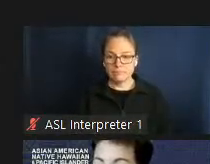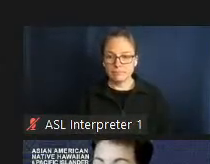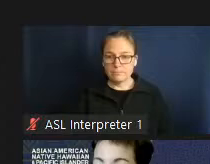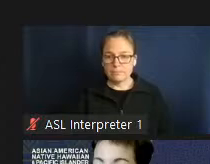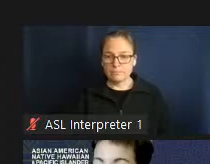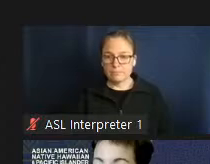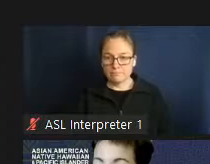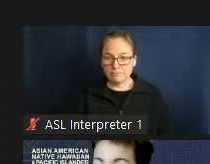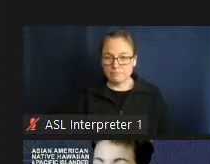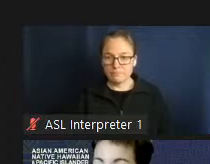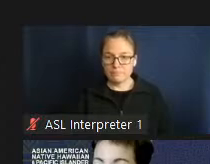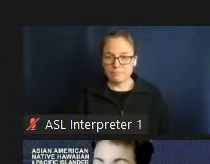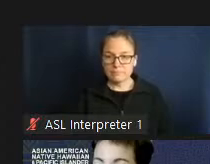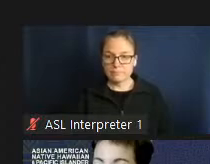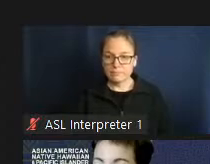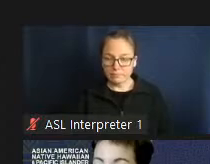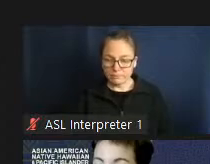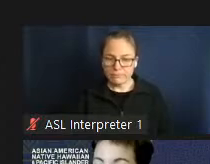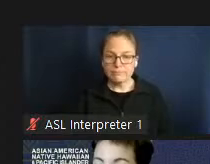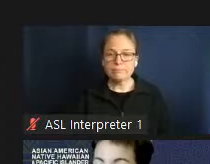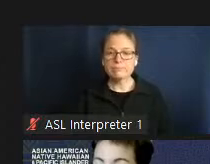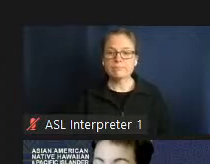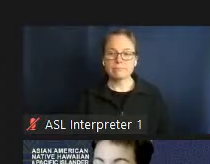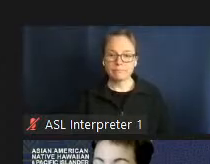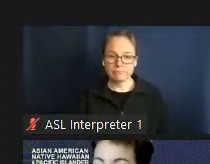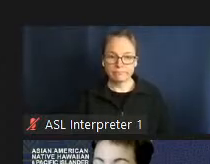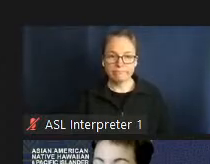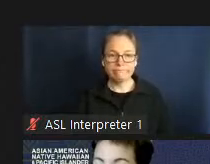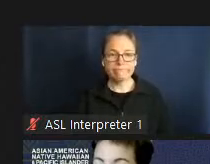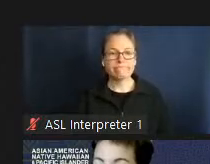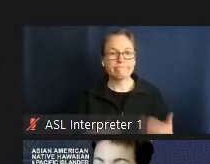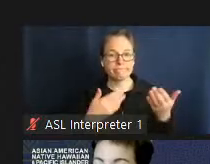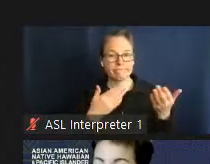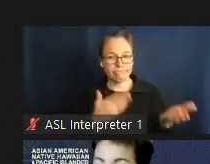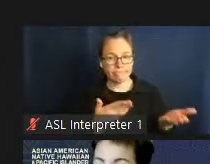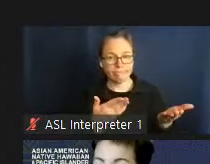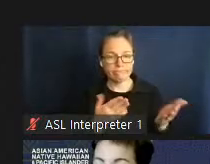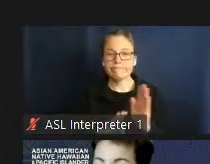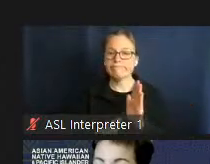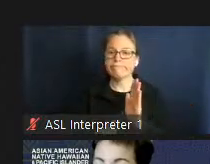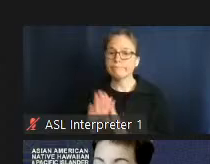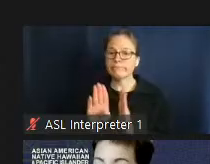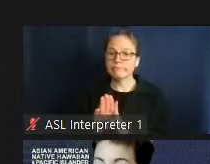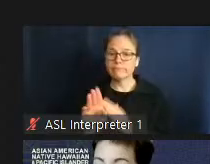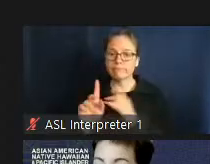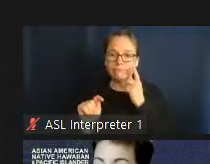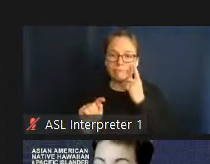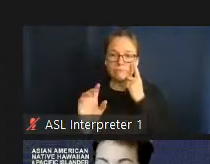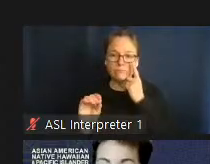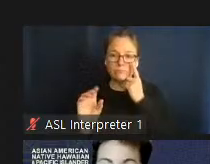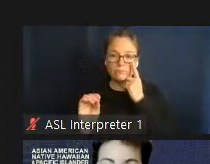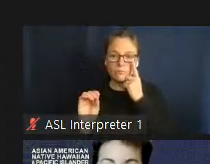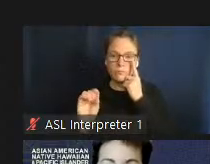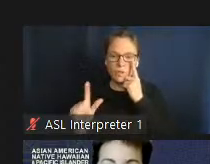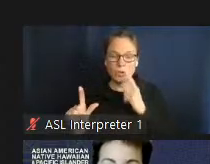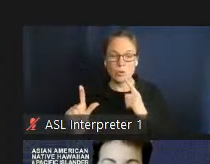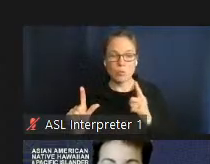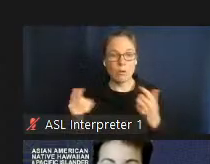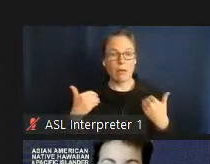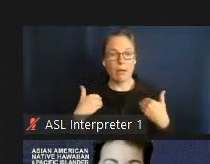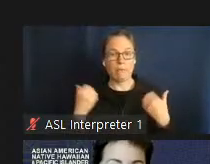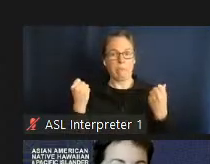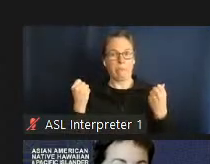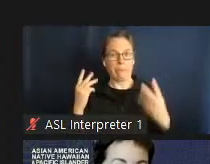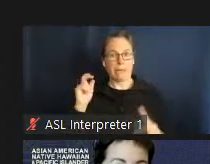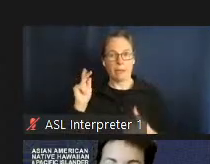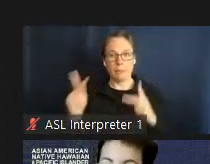And so based on that, we built out a budget equity tool, and there were many submissions, I think